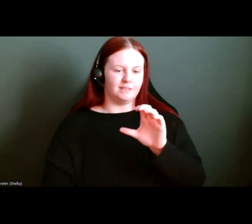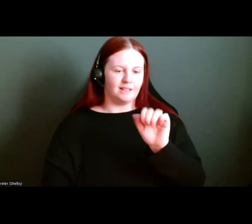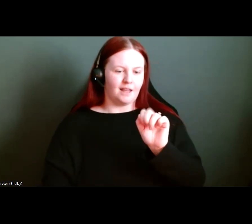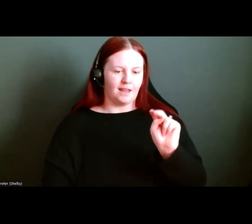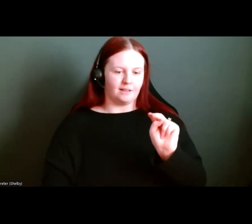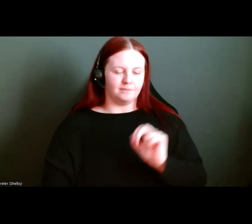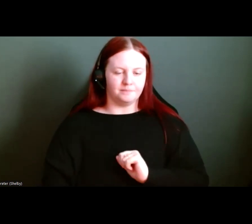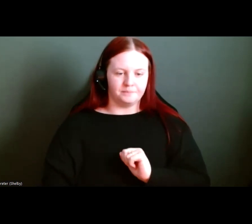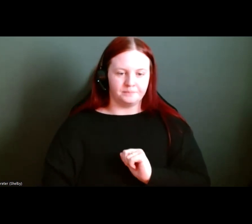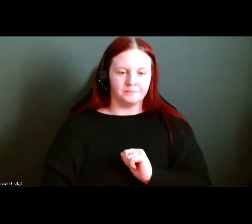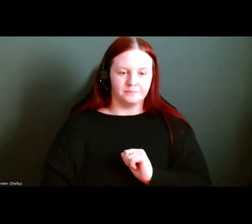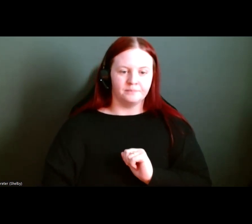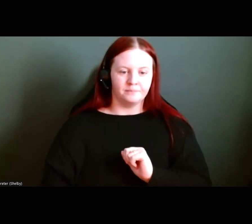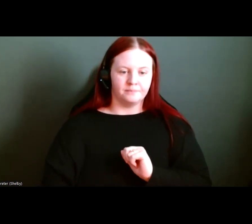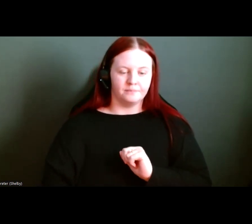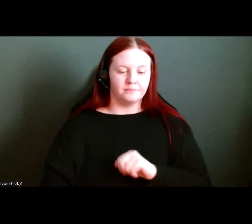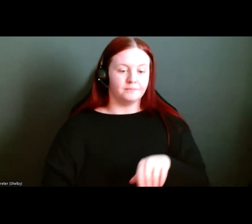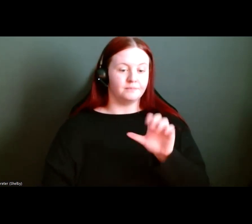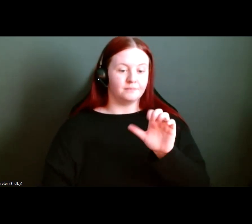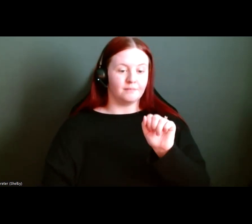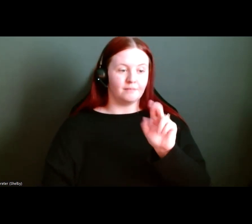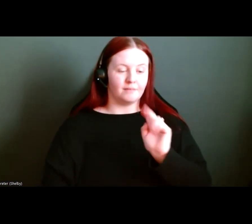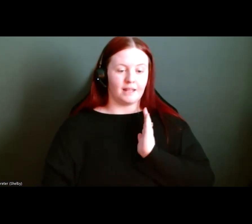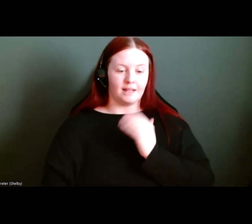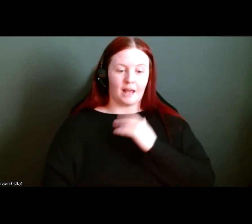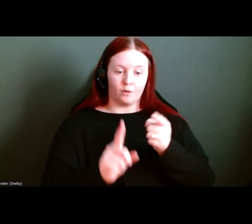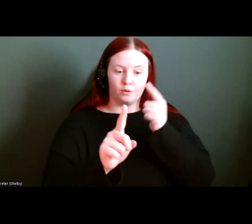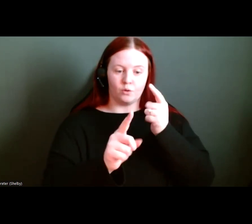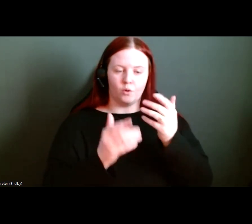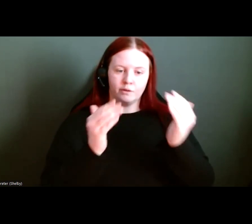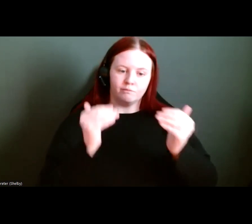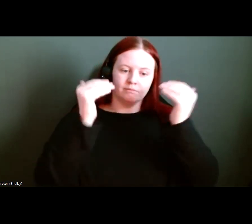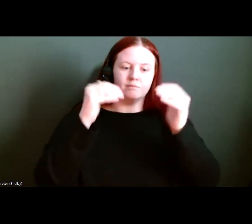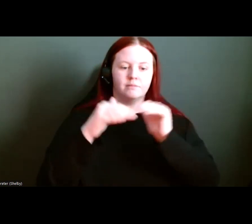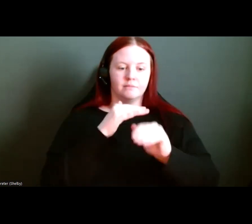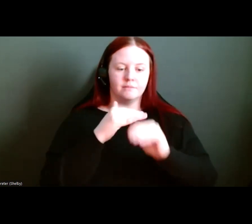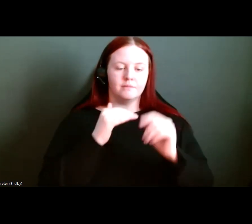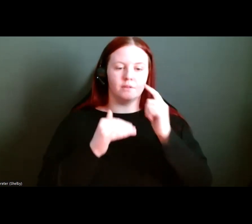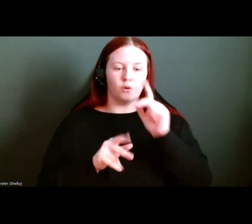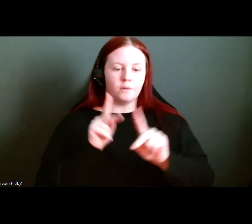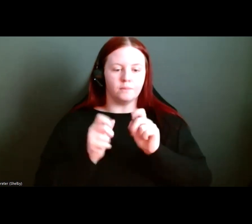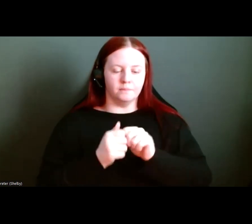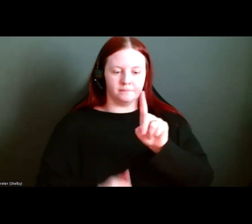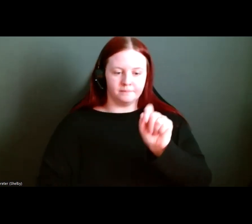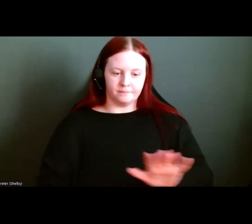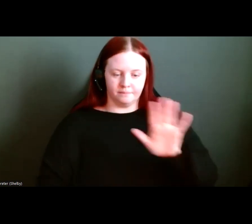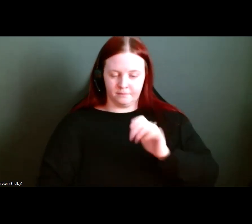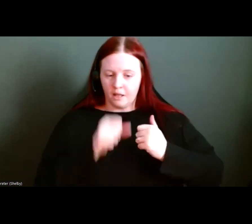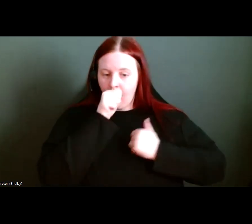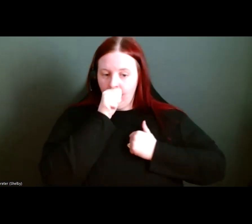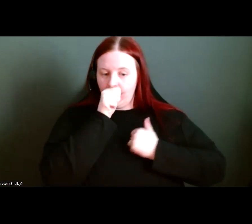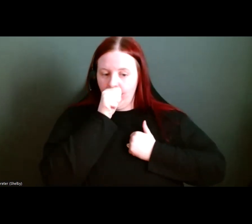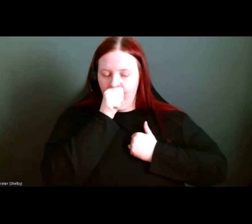C-A-N. CAN aims to advance accessibilities for persons with disabilities in Canada. If you or